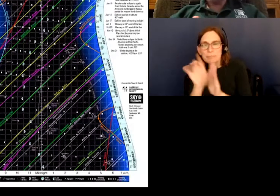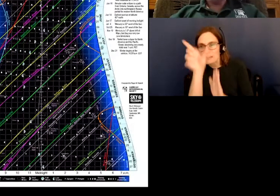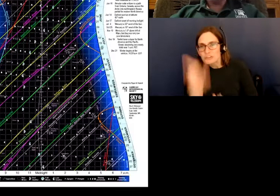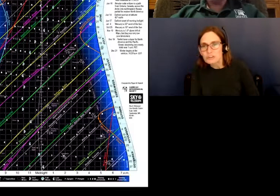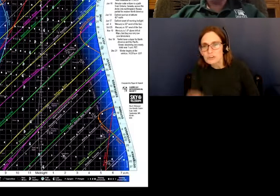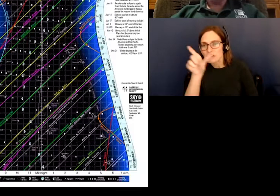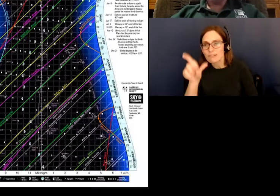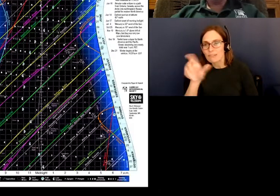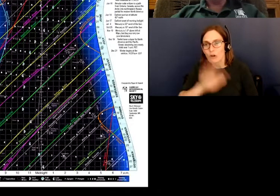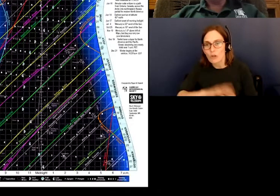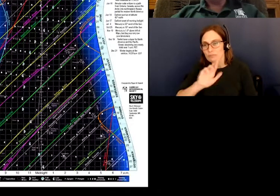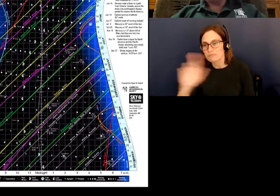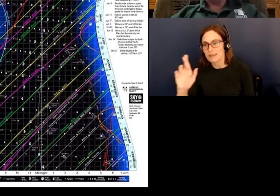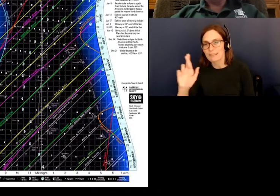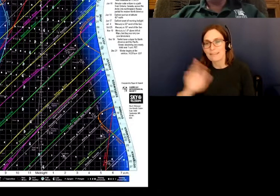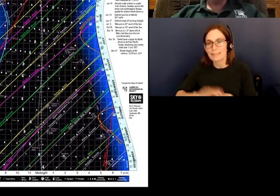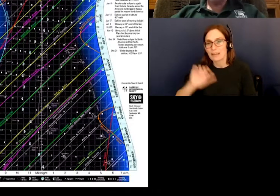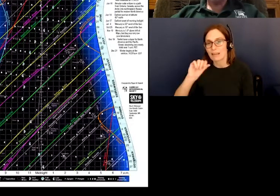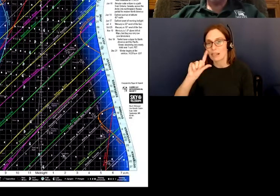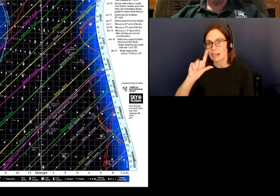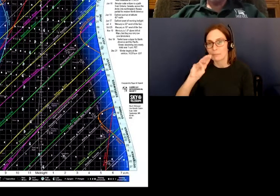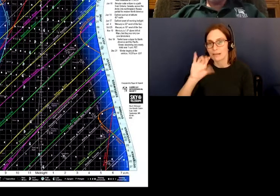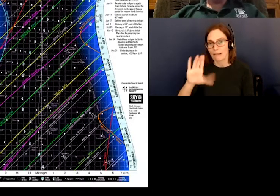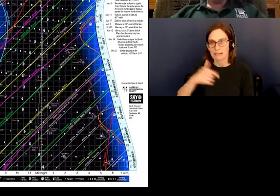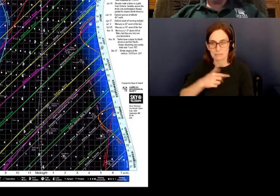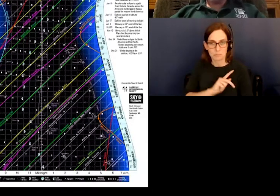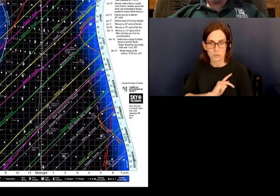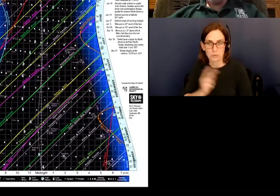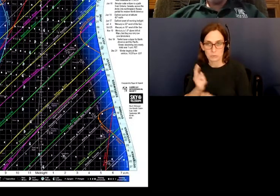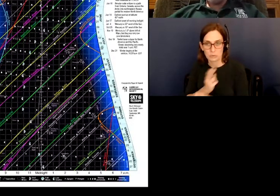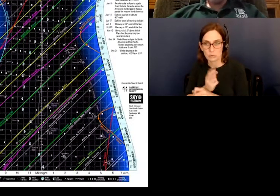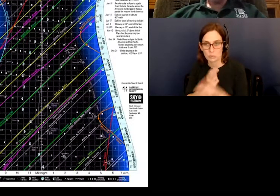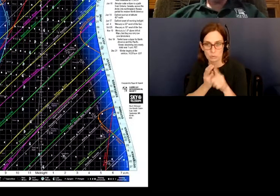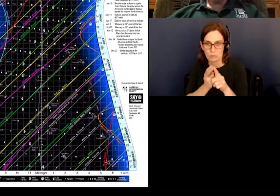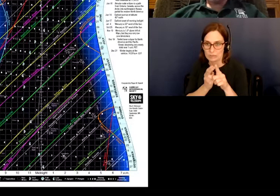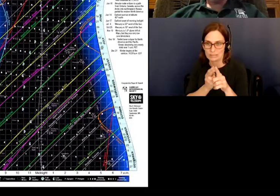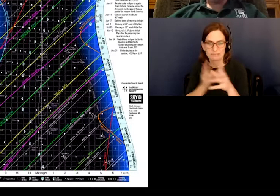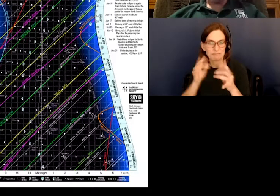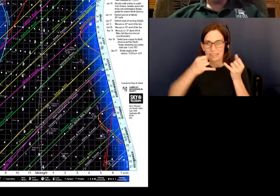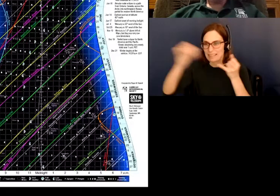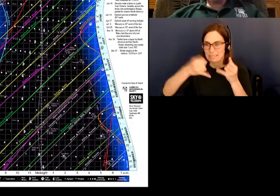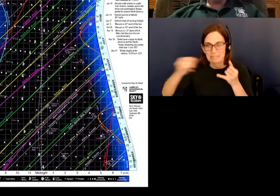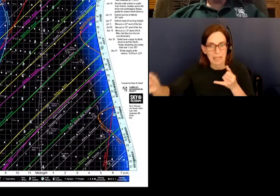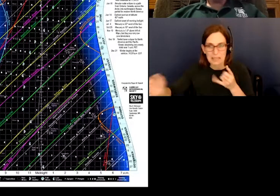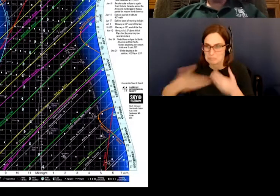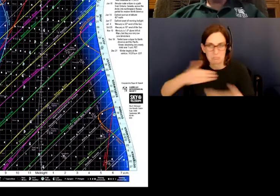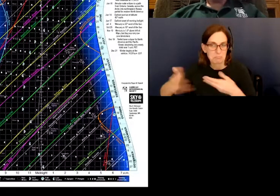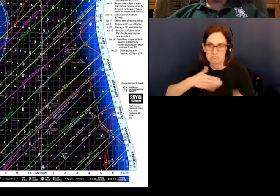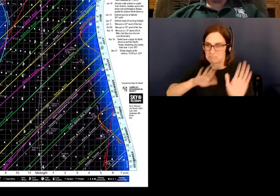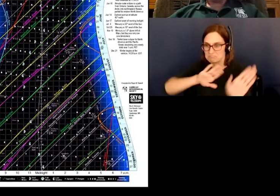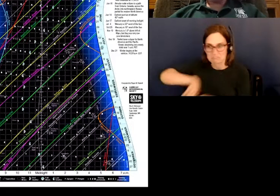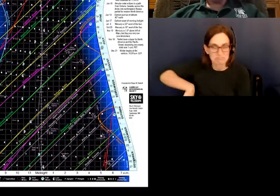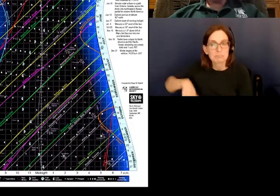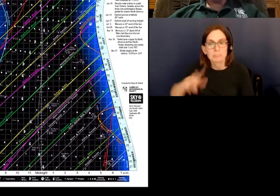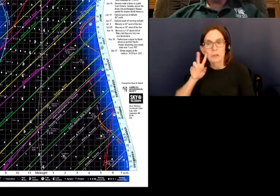that I personally use for putting these talks together. Without worrying about what all the lines on it mean, let's just look at the